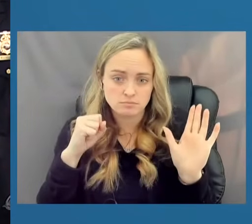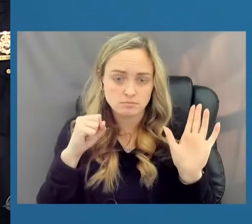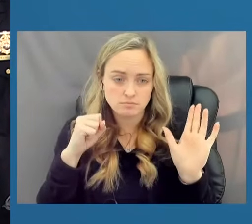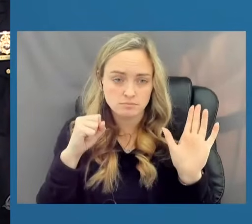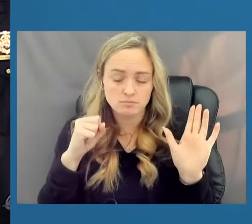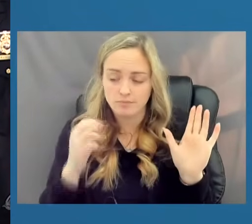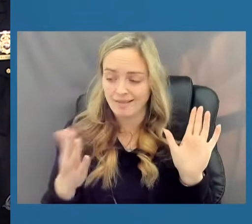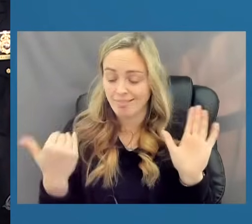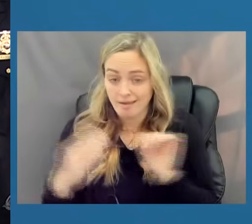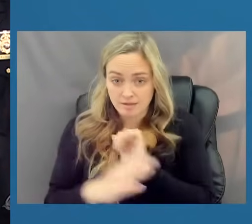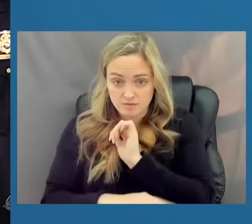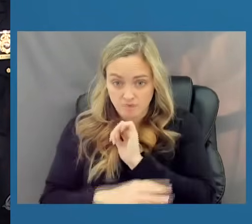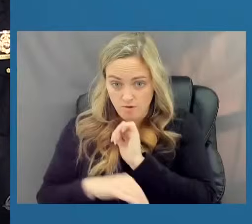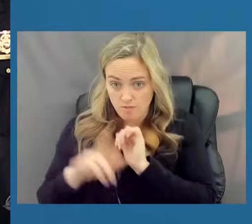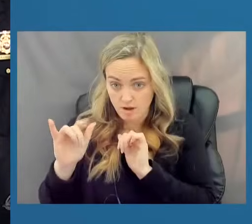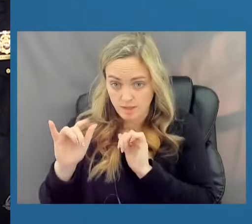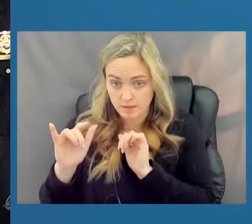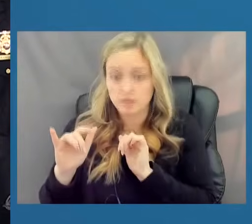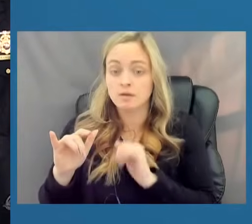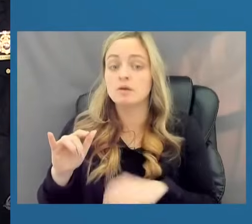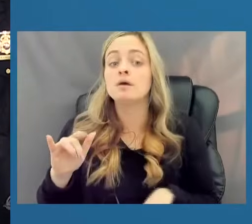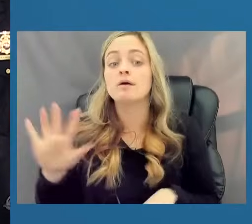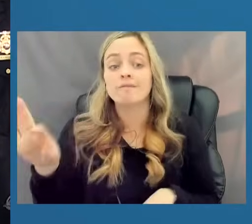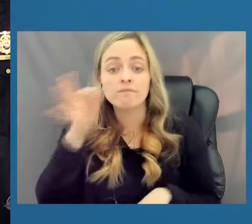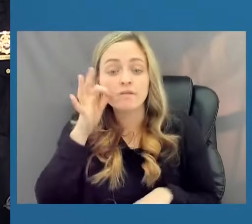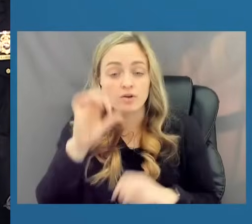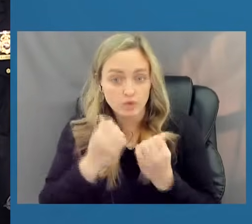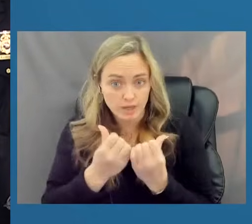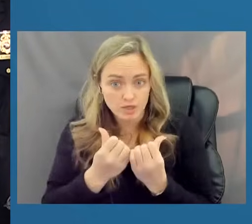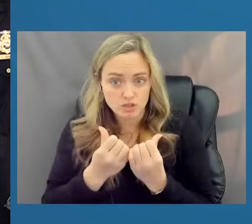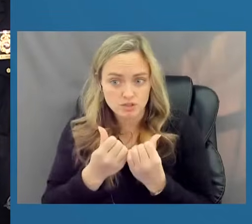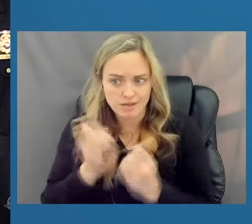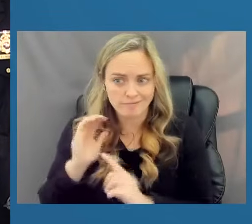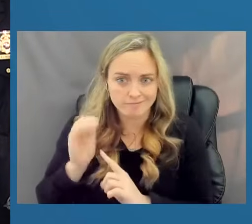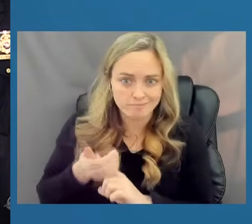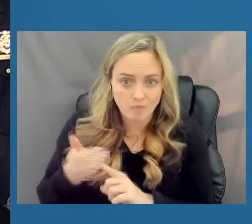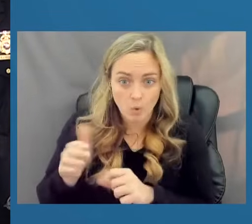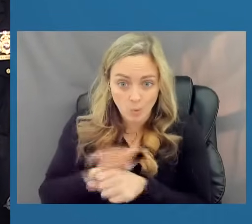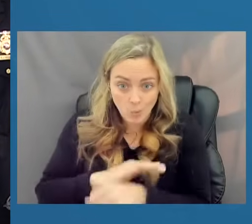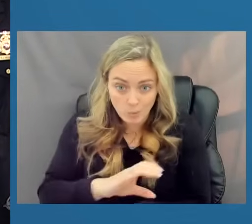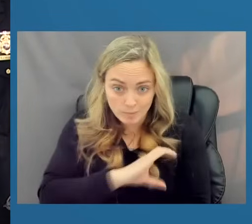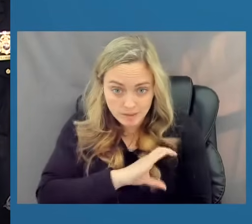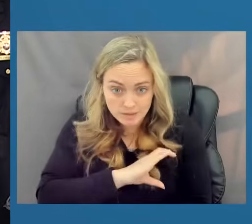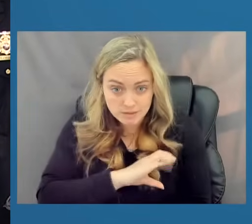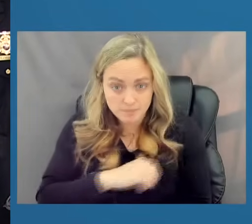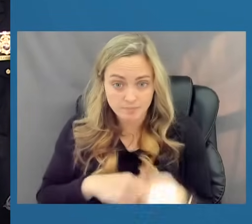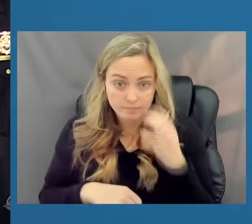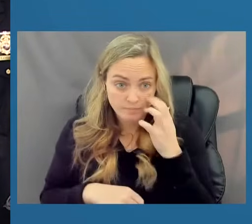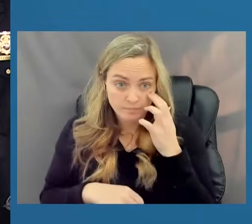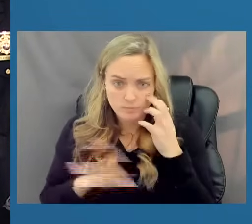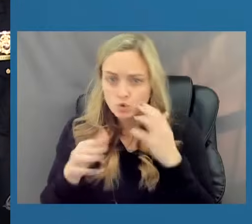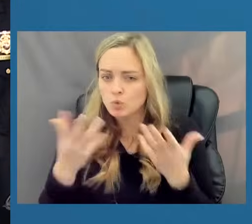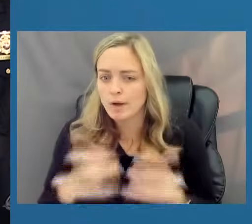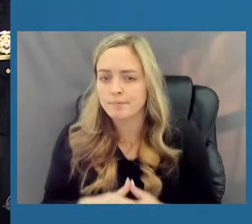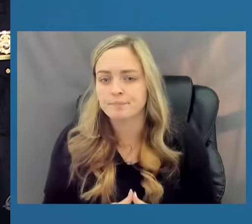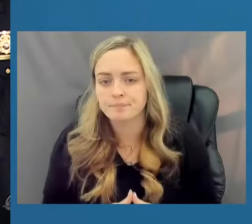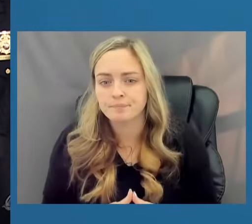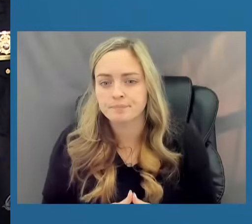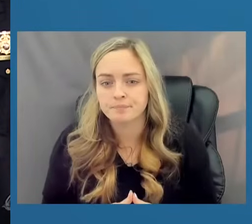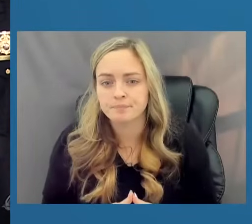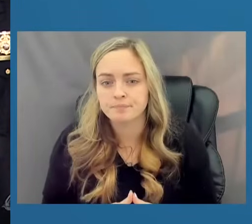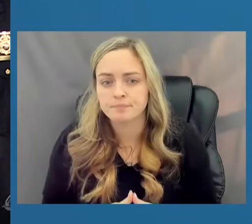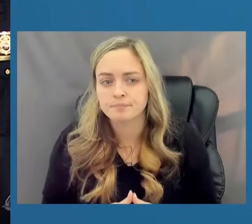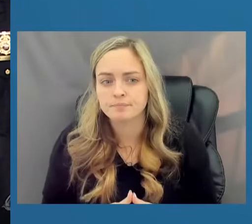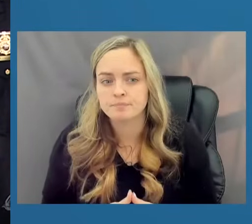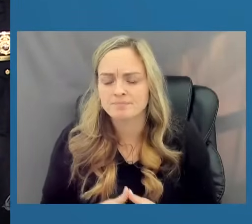Island, federal agents had deputized local police to do what? To